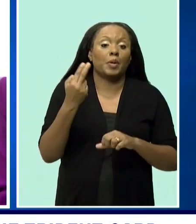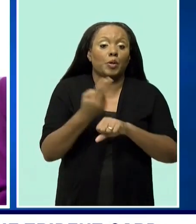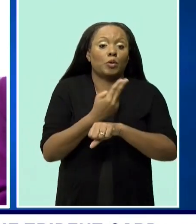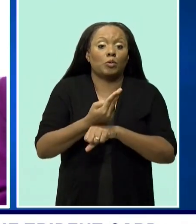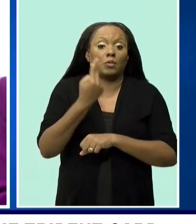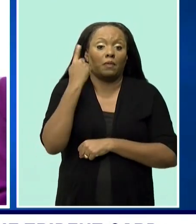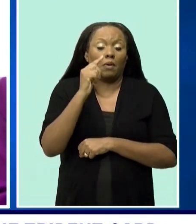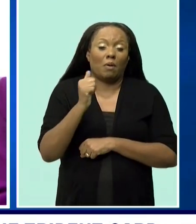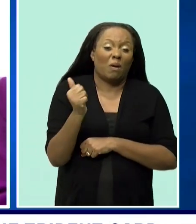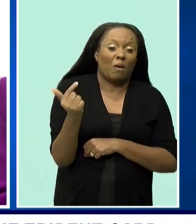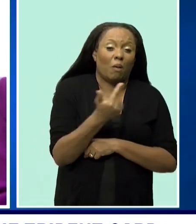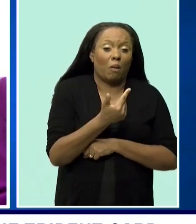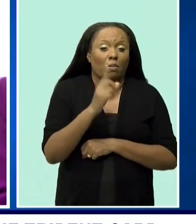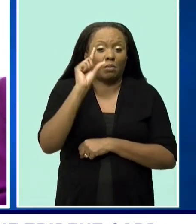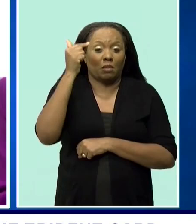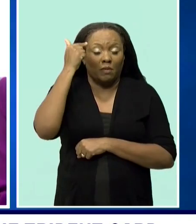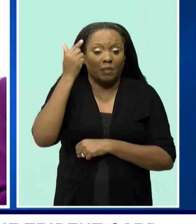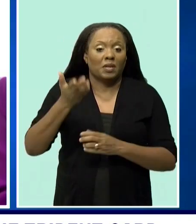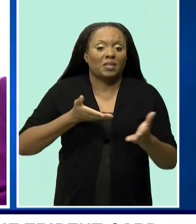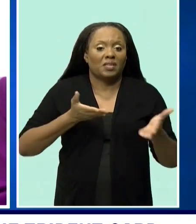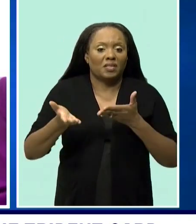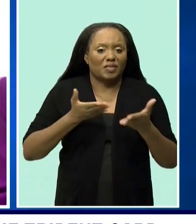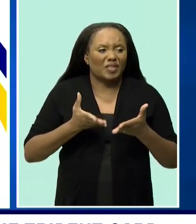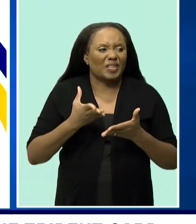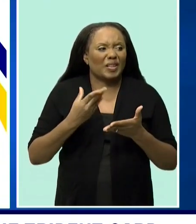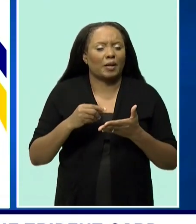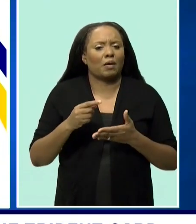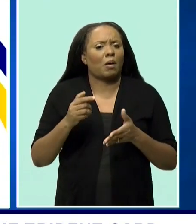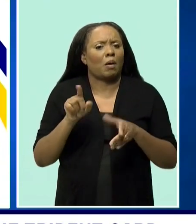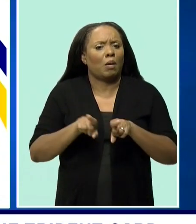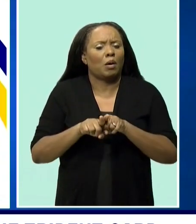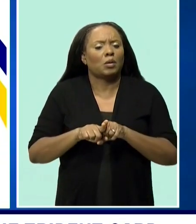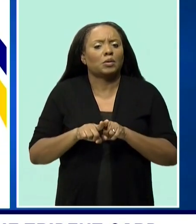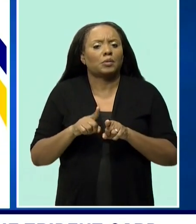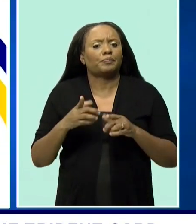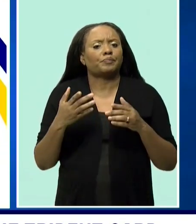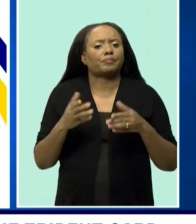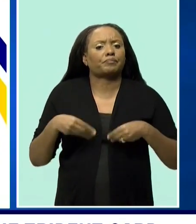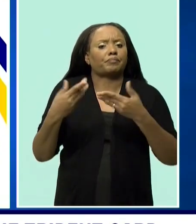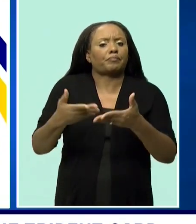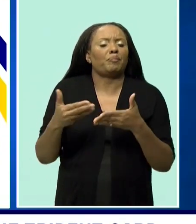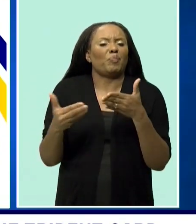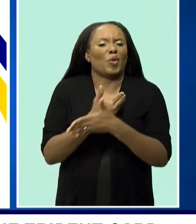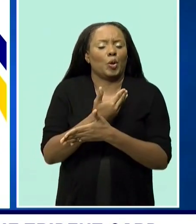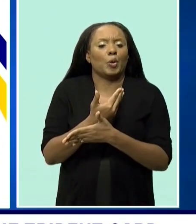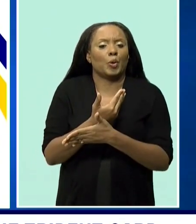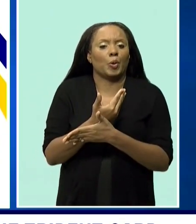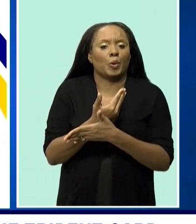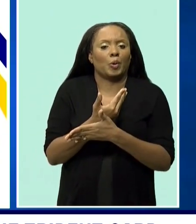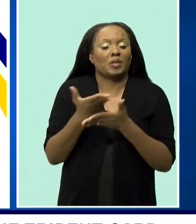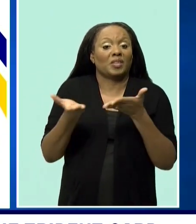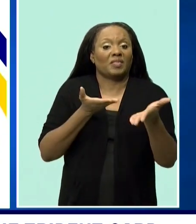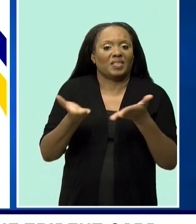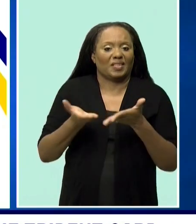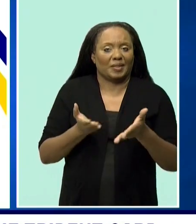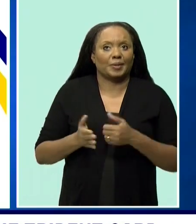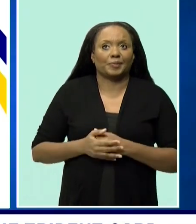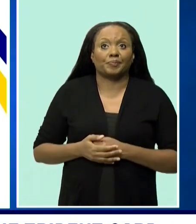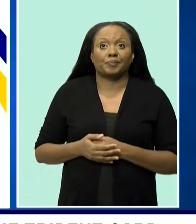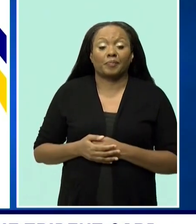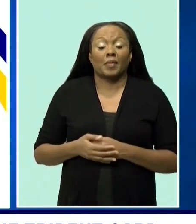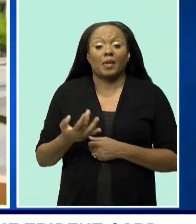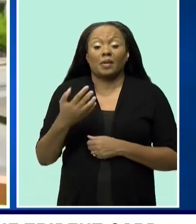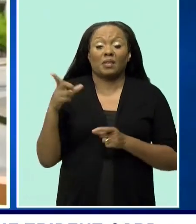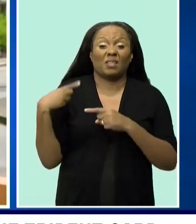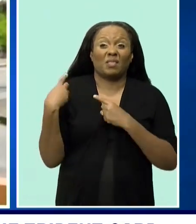and create opportunities for new methods of service delivery. He also answered questions about the overall cost of the card program so far,